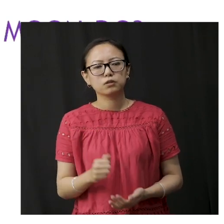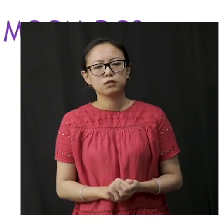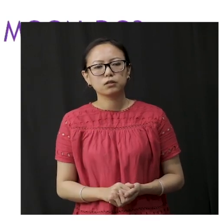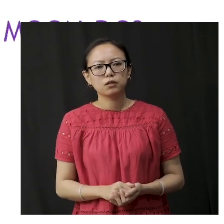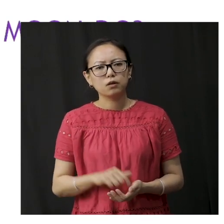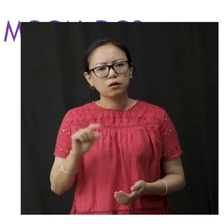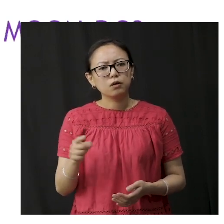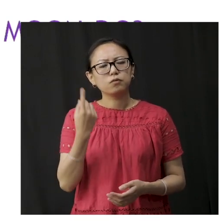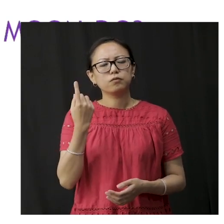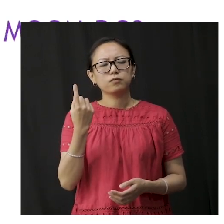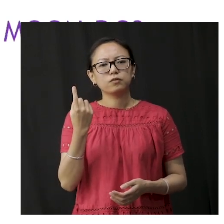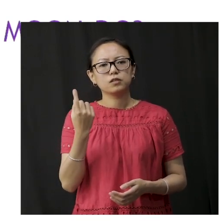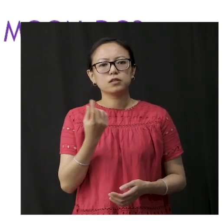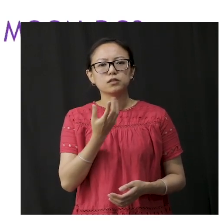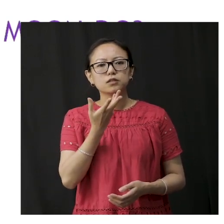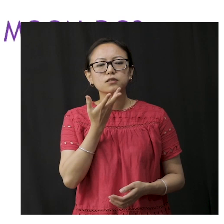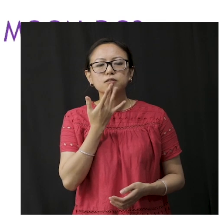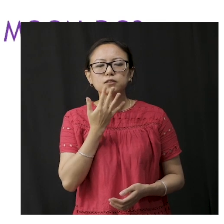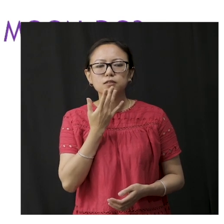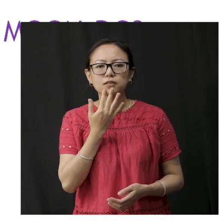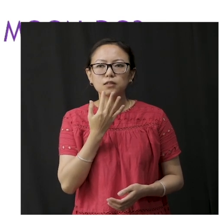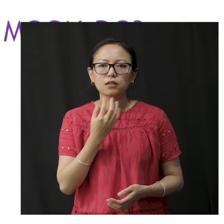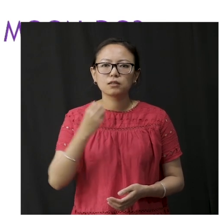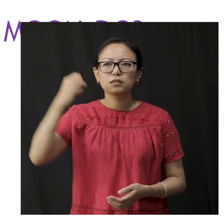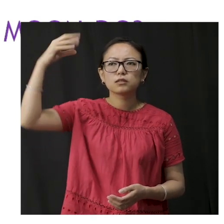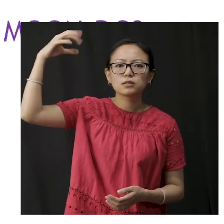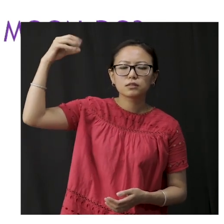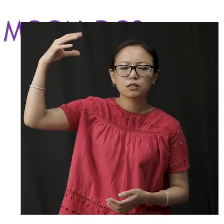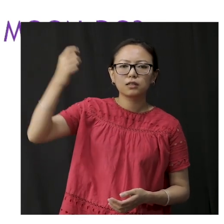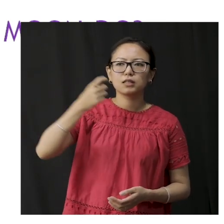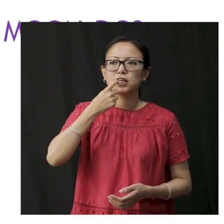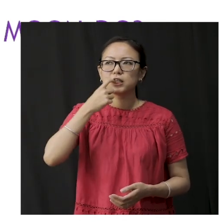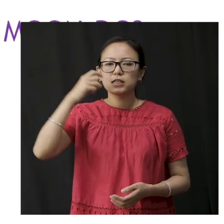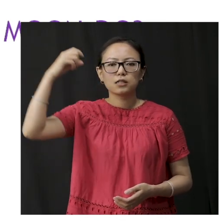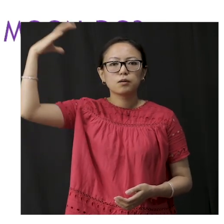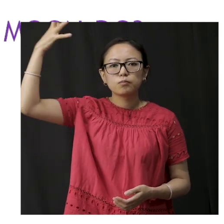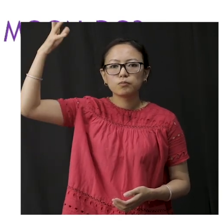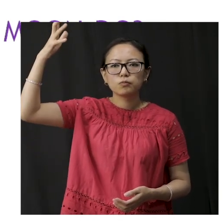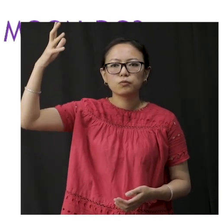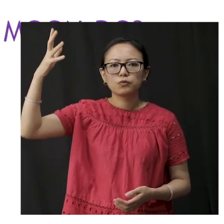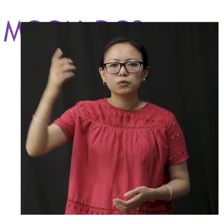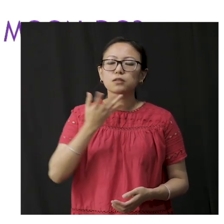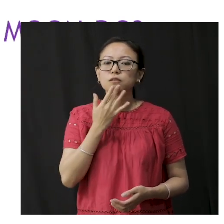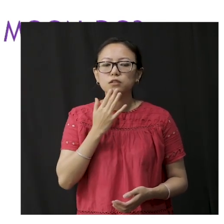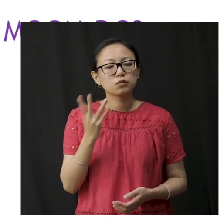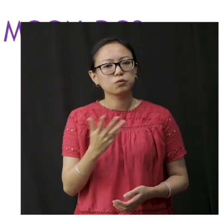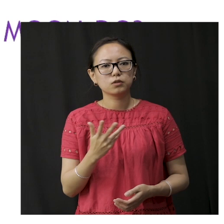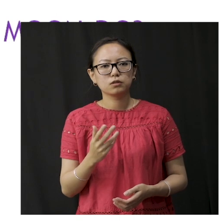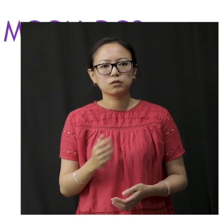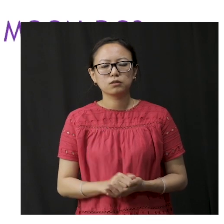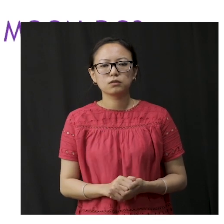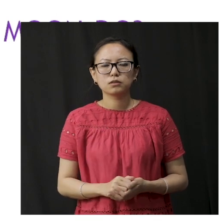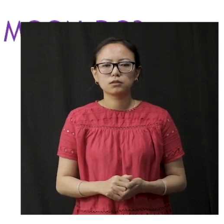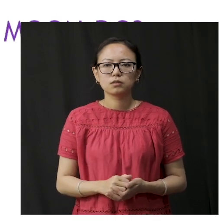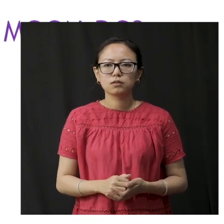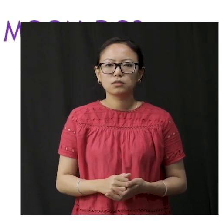have learned the color of the sun and the moon, right? So, what is the color of the sun and the moon? The